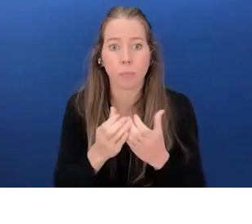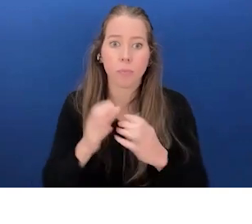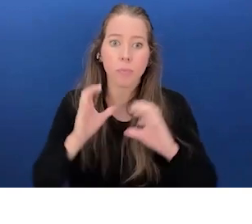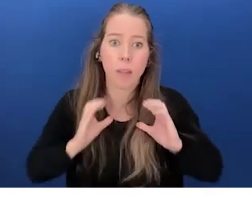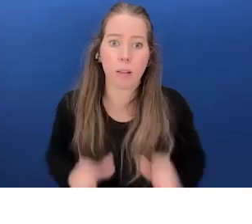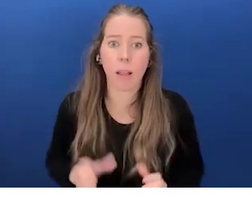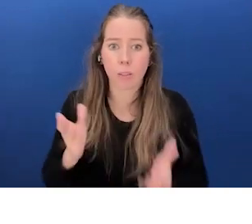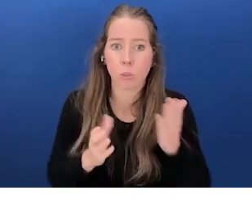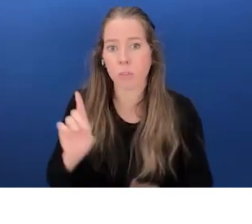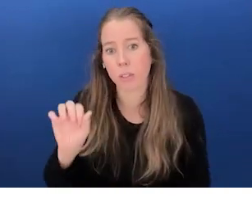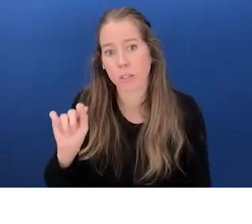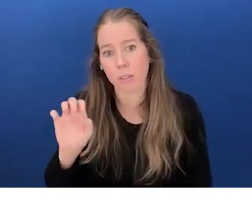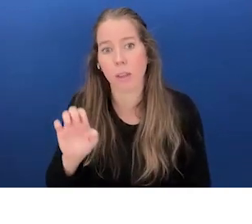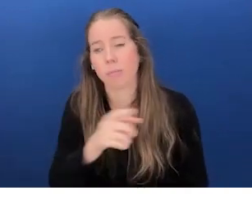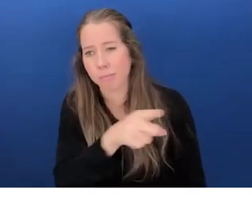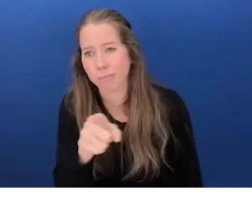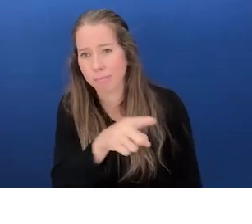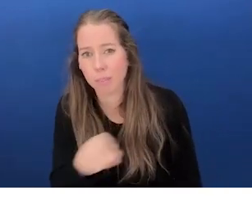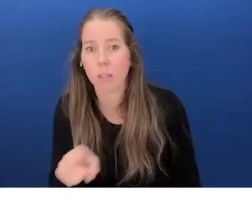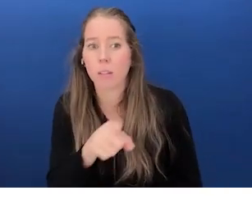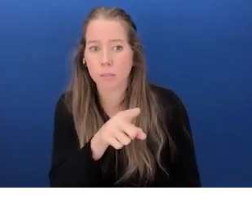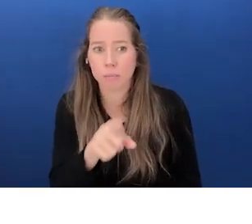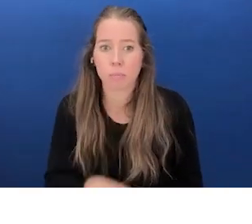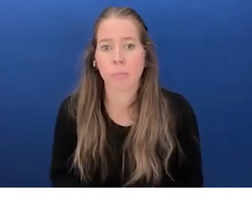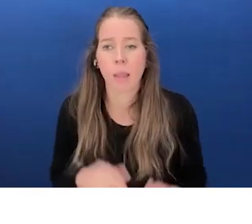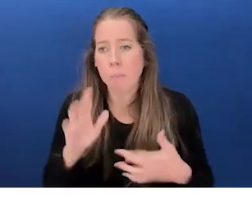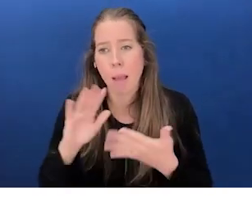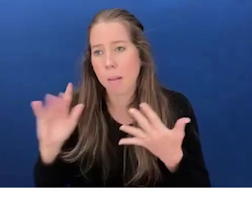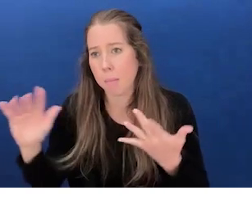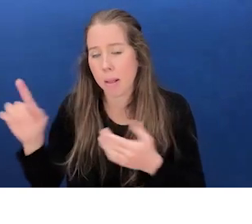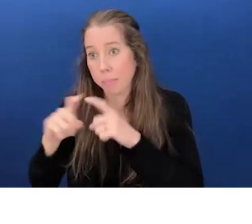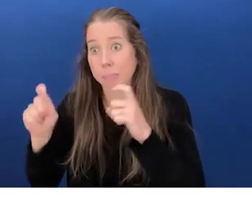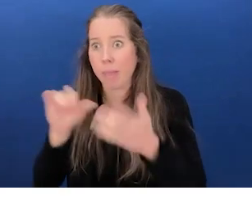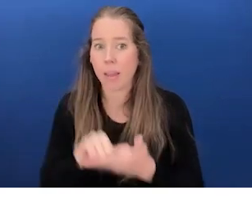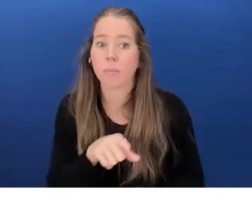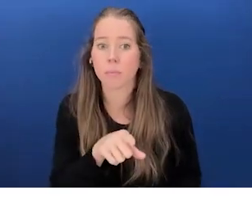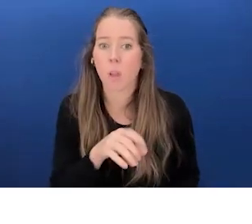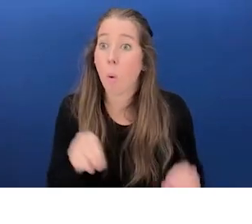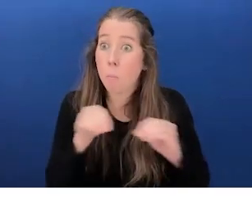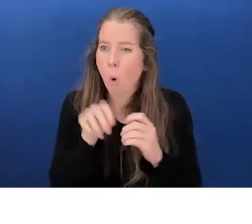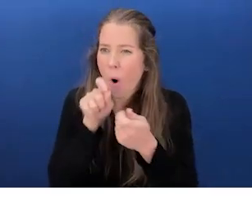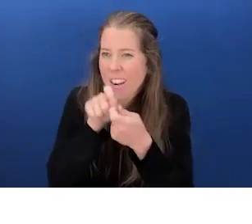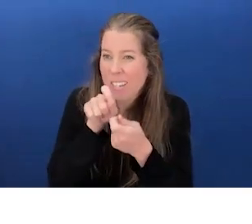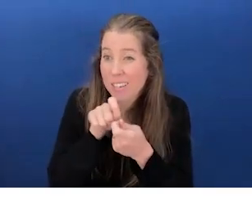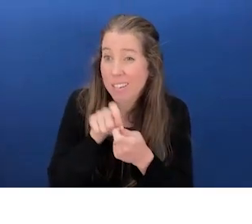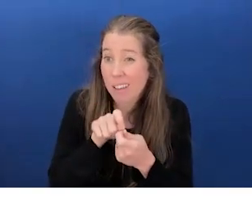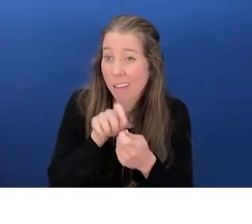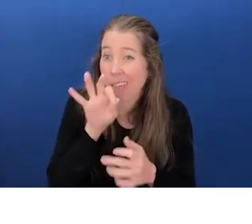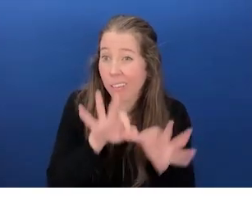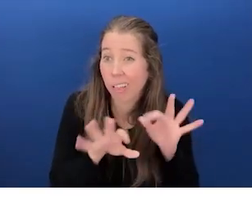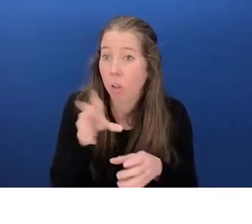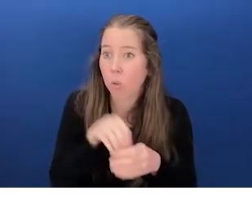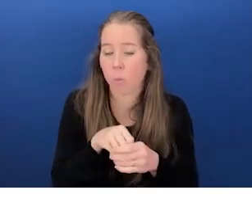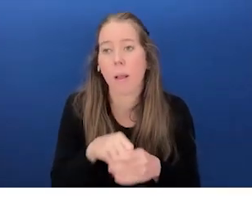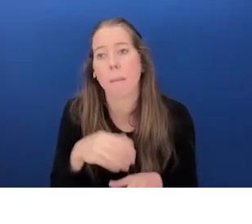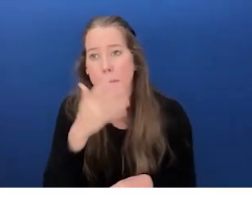databases involving both theoretical and practical projects, blah, blah, blah, blah. The more detail you give it, the better